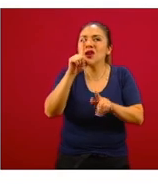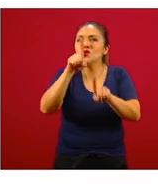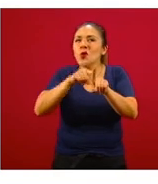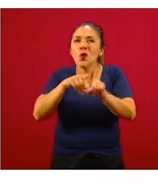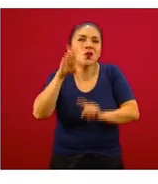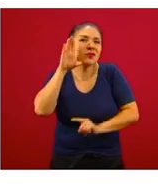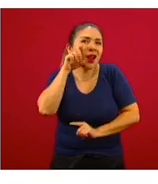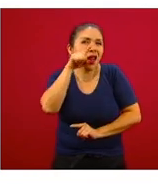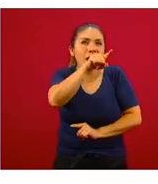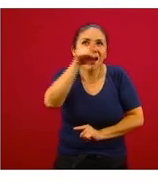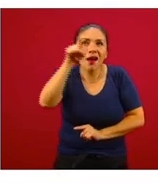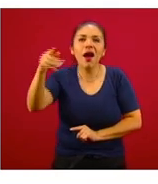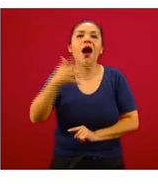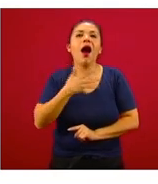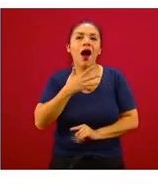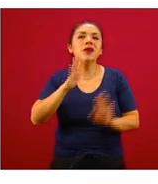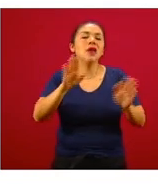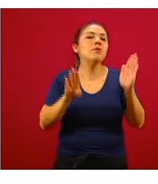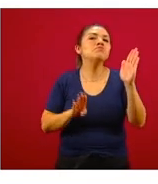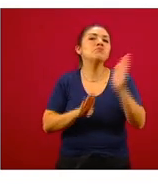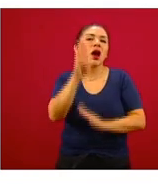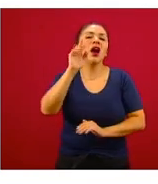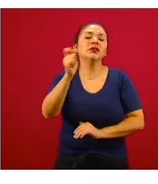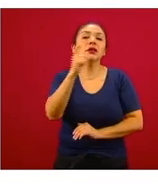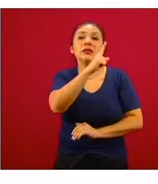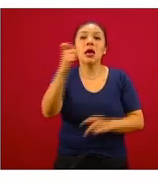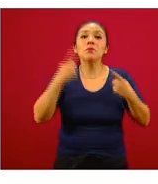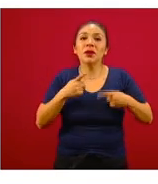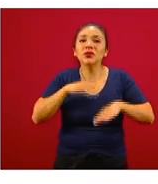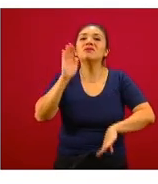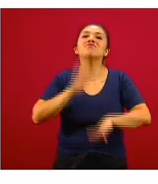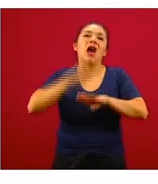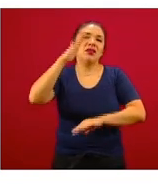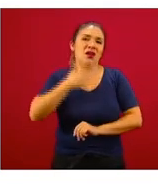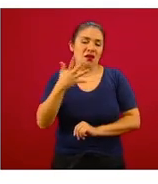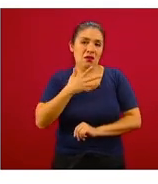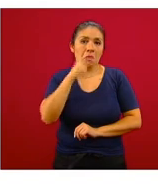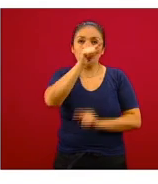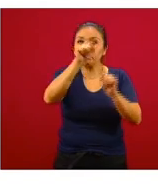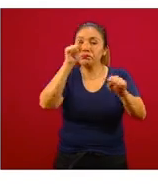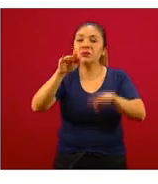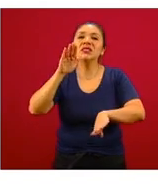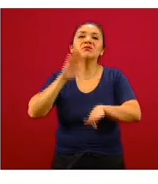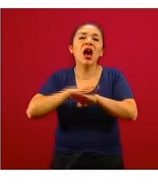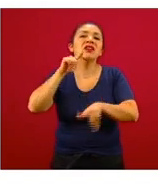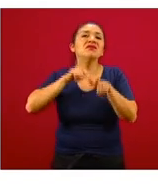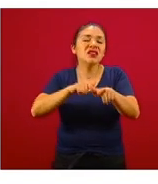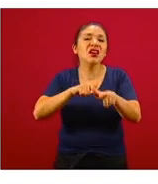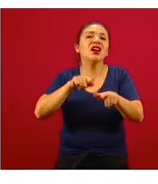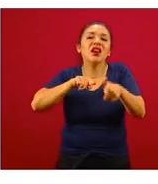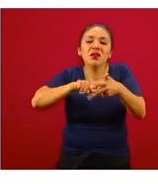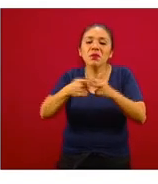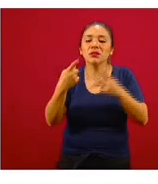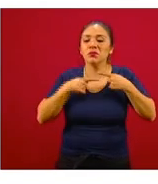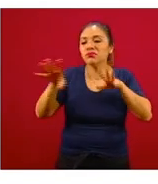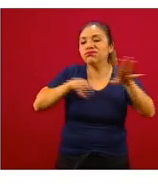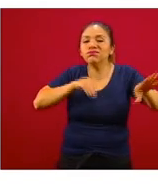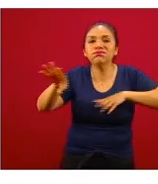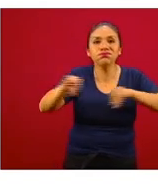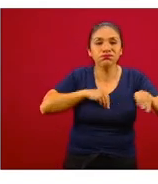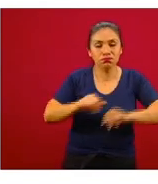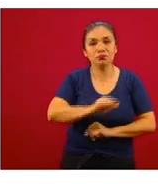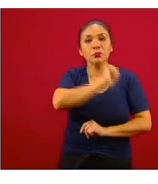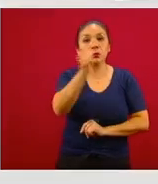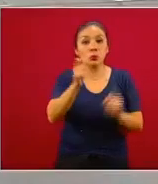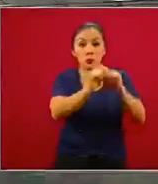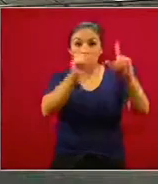orange, to. significa Some que han states appear pasado now la in barrera de orange, los 100 meaning casos they y have continúan surpassed the 100 incrementando case su carga de enfermedad. barrier, En and la they